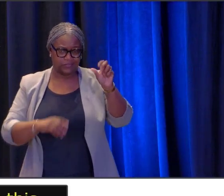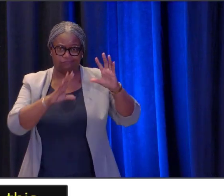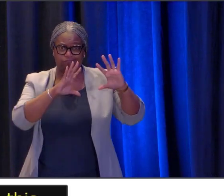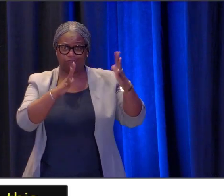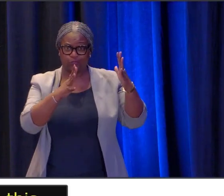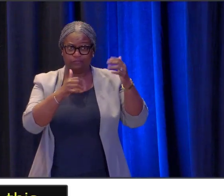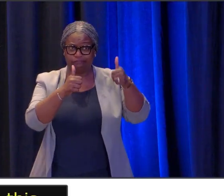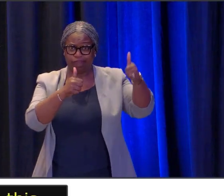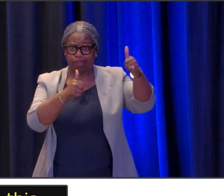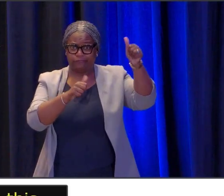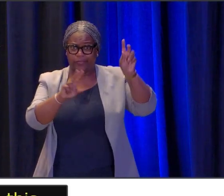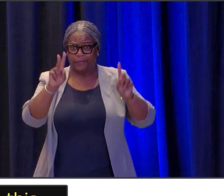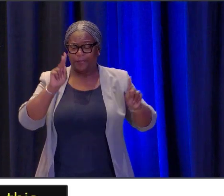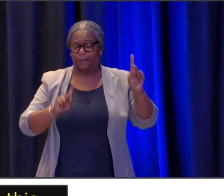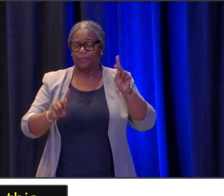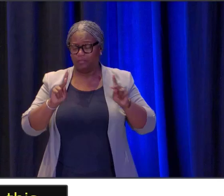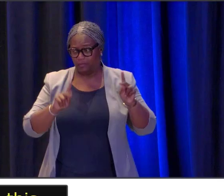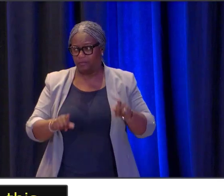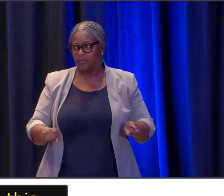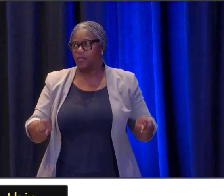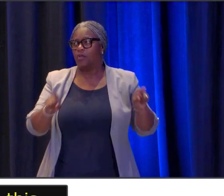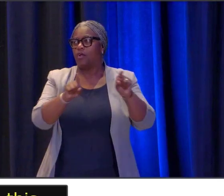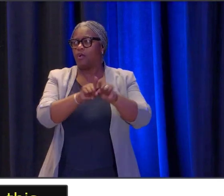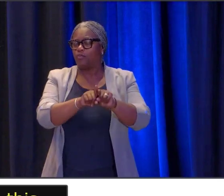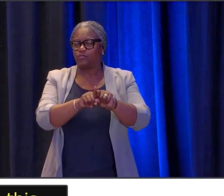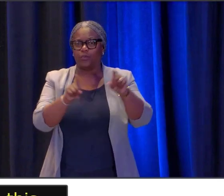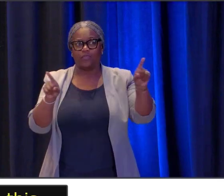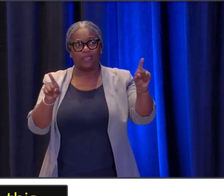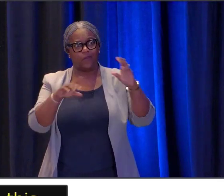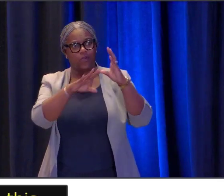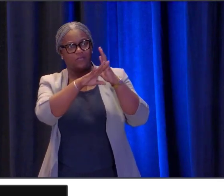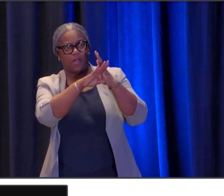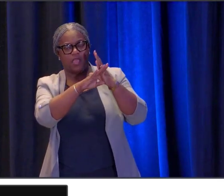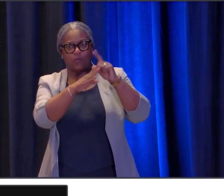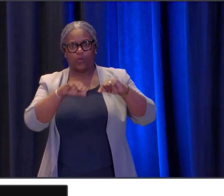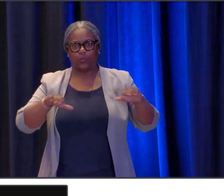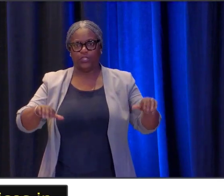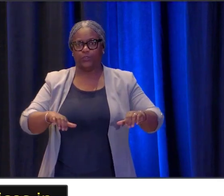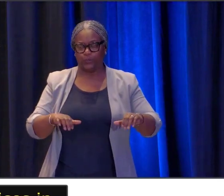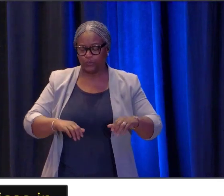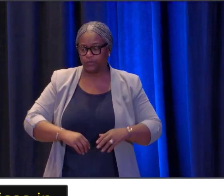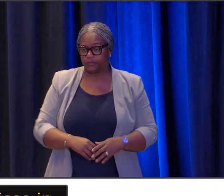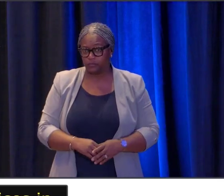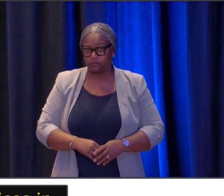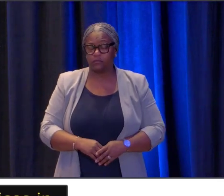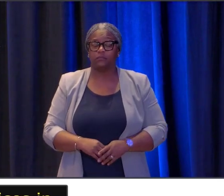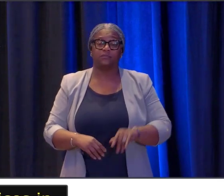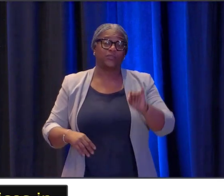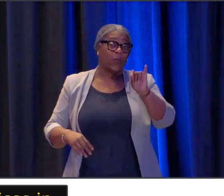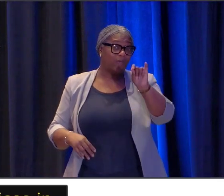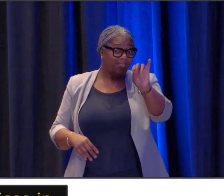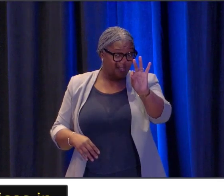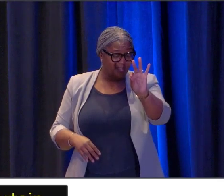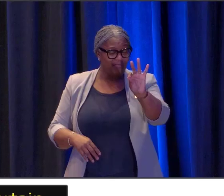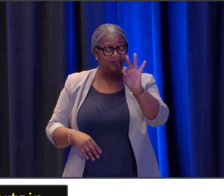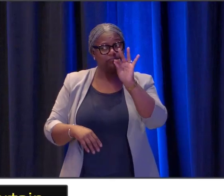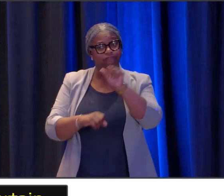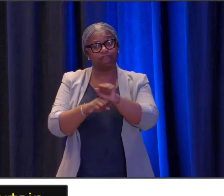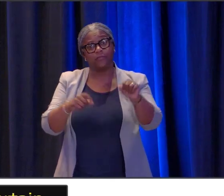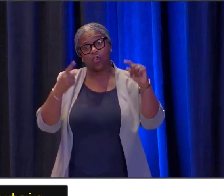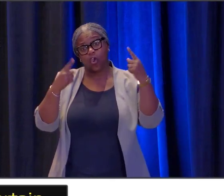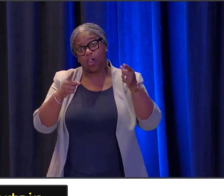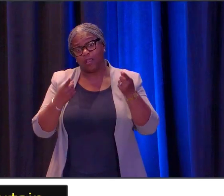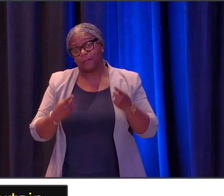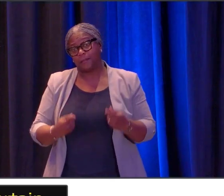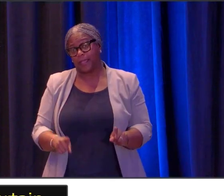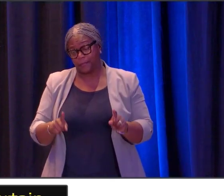to requiring us not to do certain things. If harm occurs, it'll